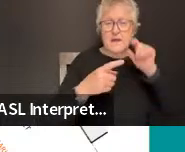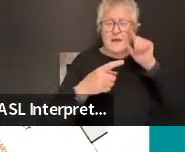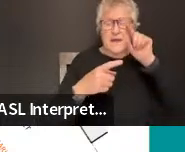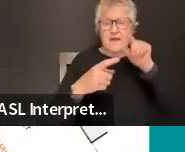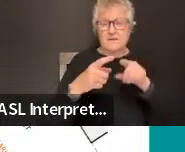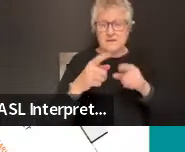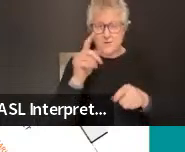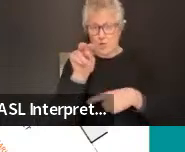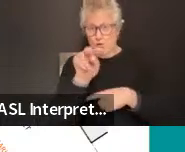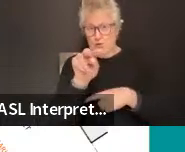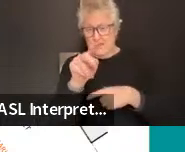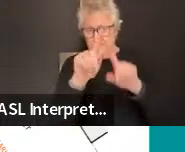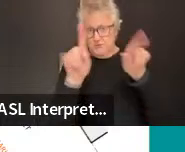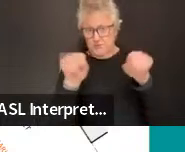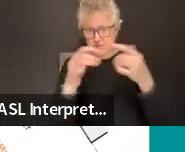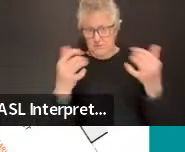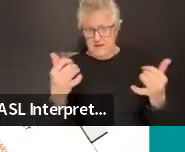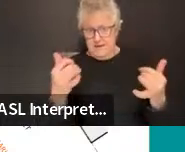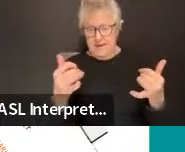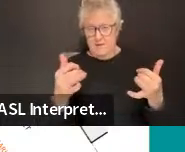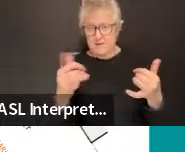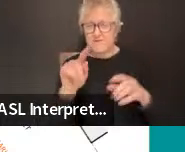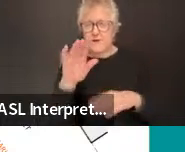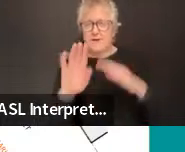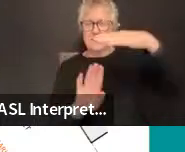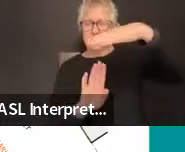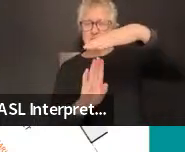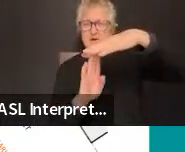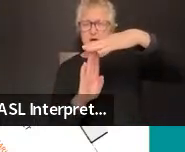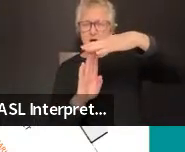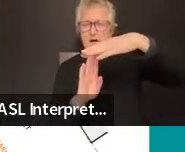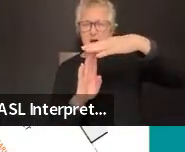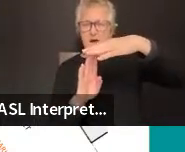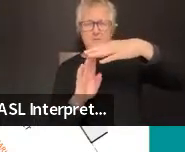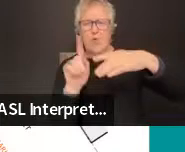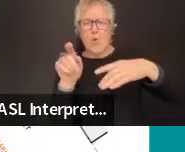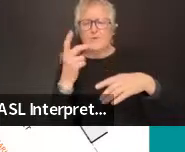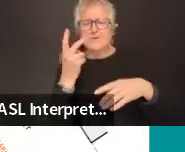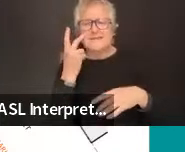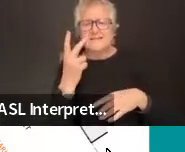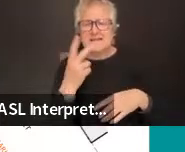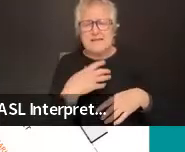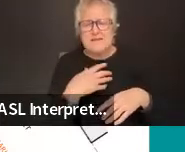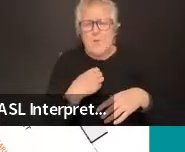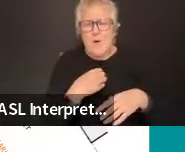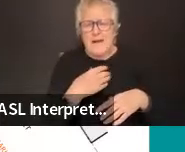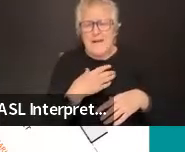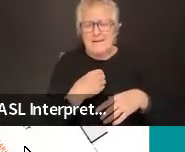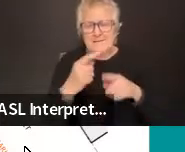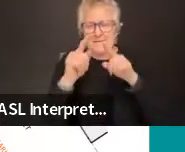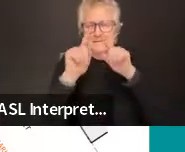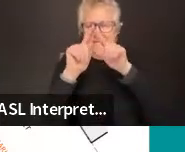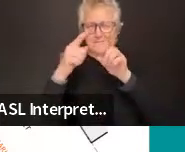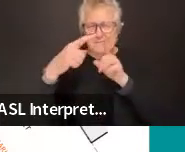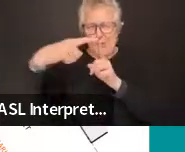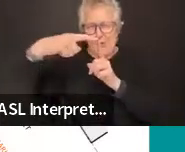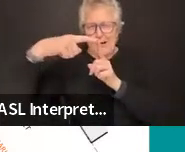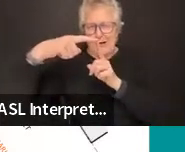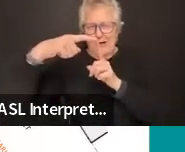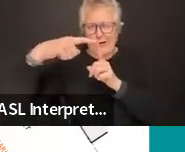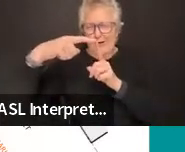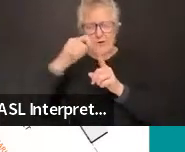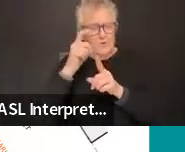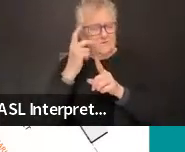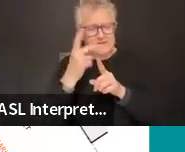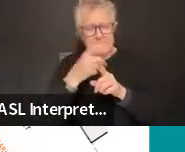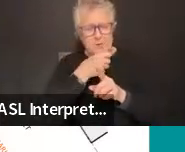of the screen, in just see a very white corner of it. You don't see the dash line around it, I don't think. Yeah. So opposite of